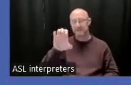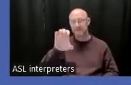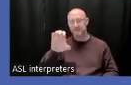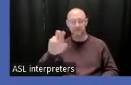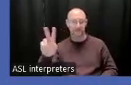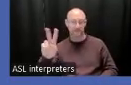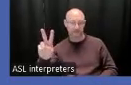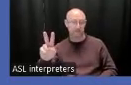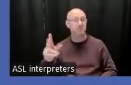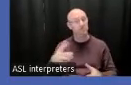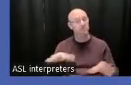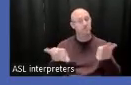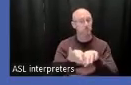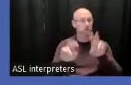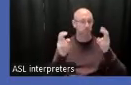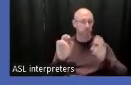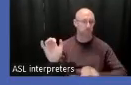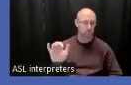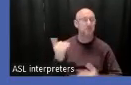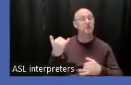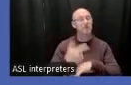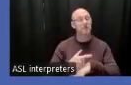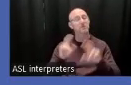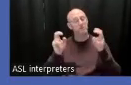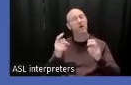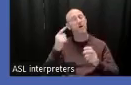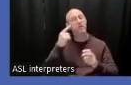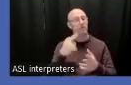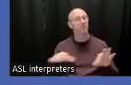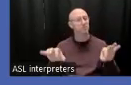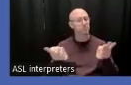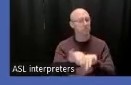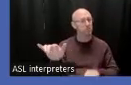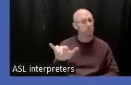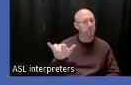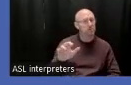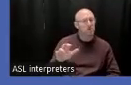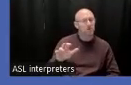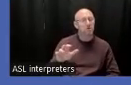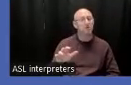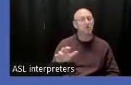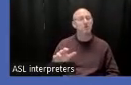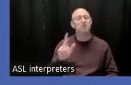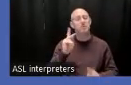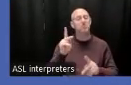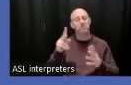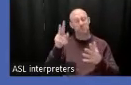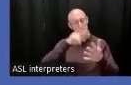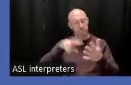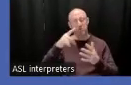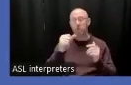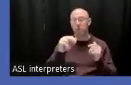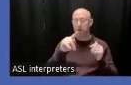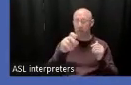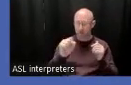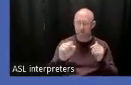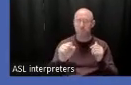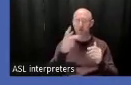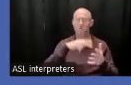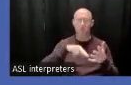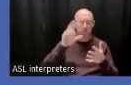really important topic. And today's topic, I think, is really important as well. When reviewers are looking at grants, obviously they're going to be looking